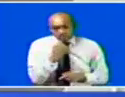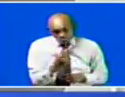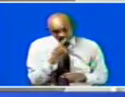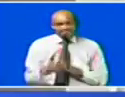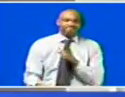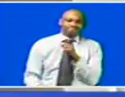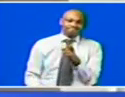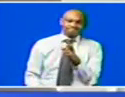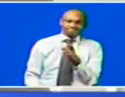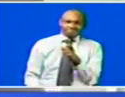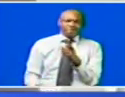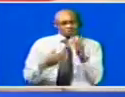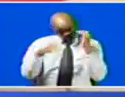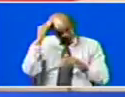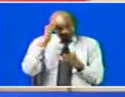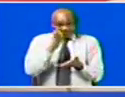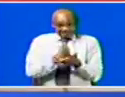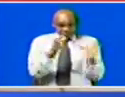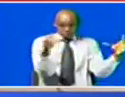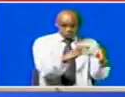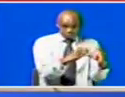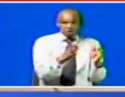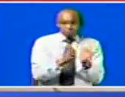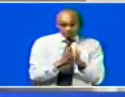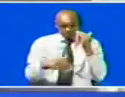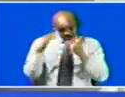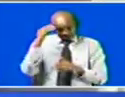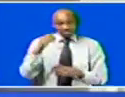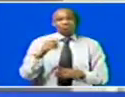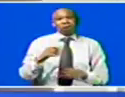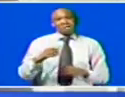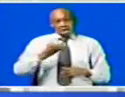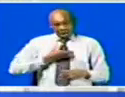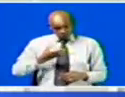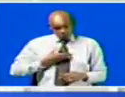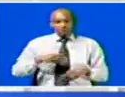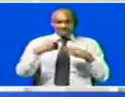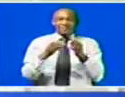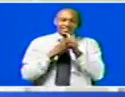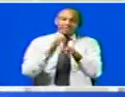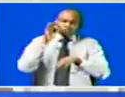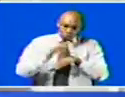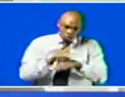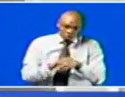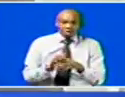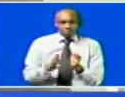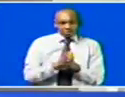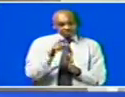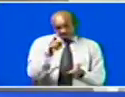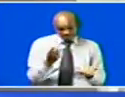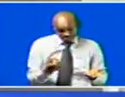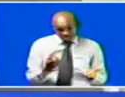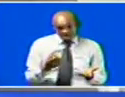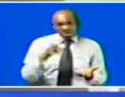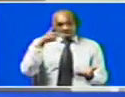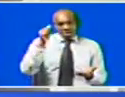Moi, the University Trustees, and the University Governing Council for providing leadership and the resources that have made